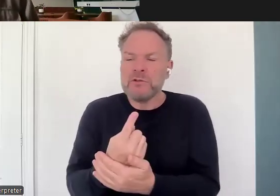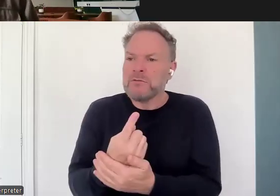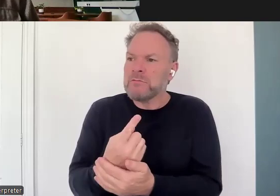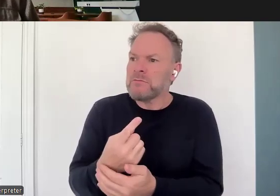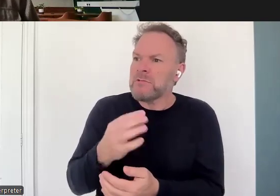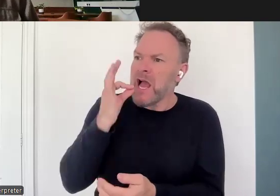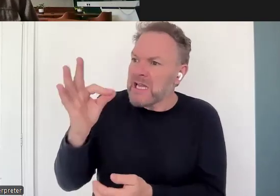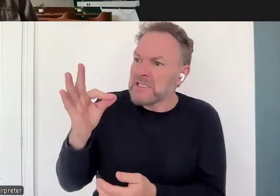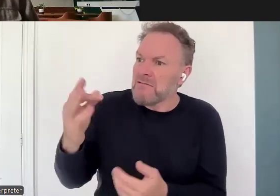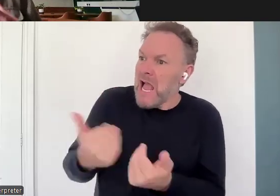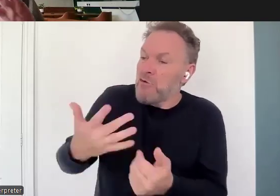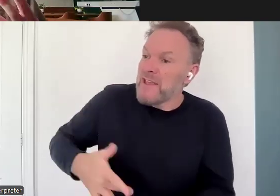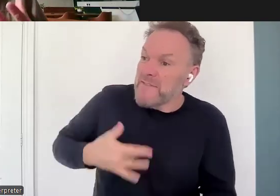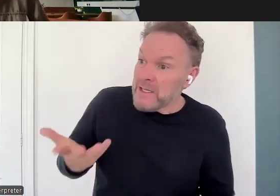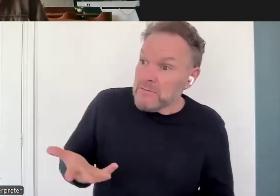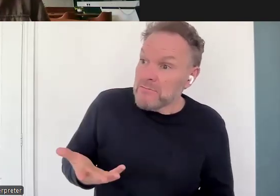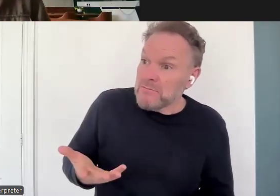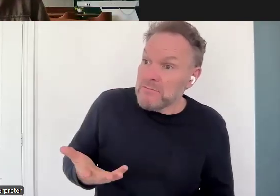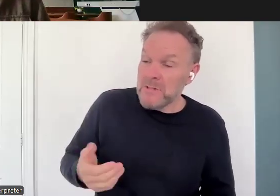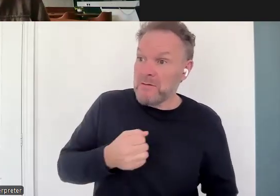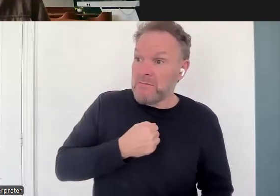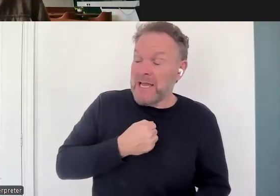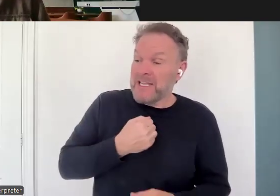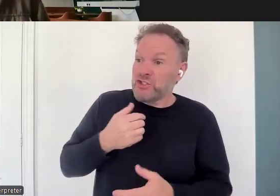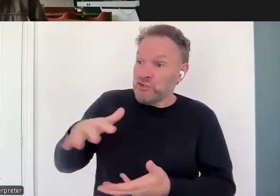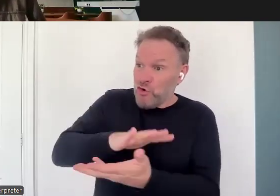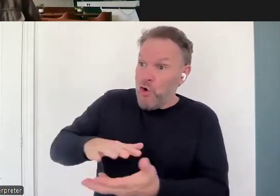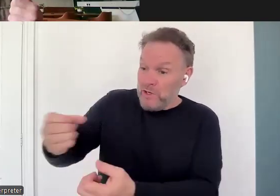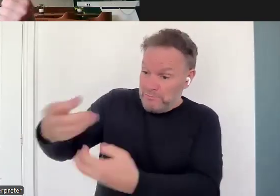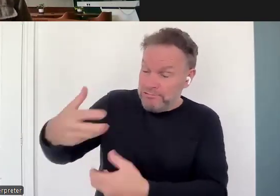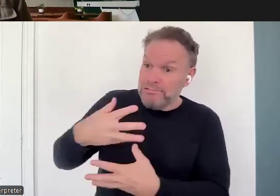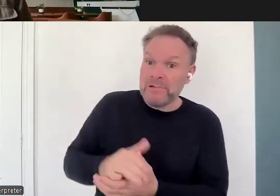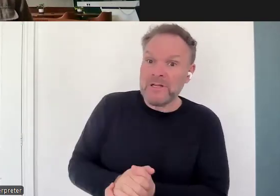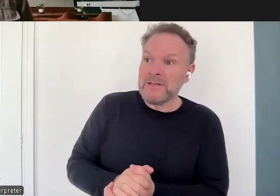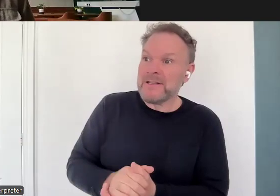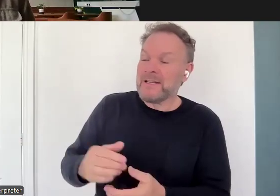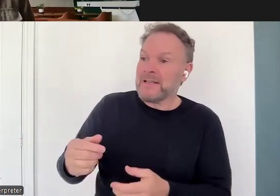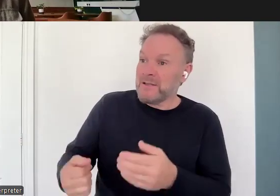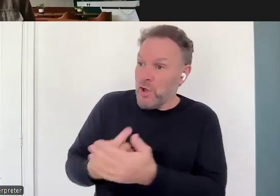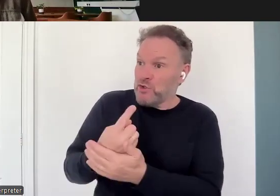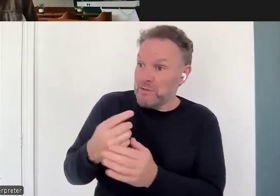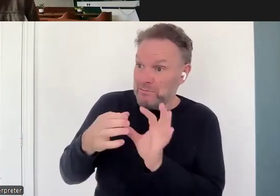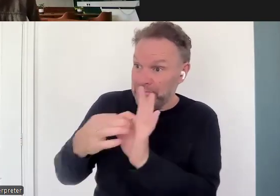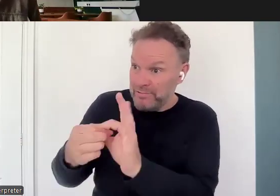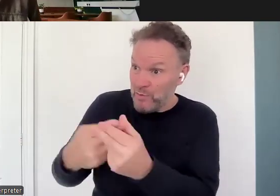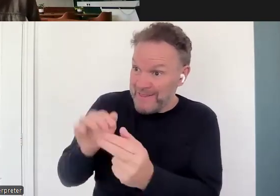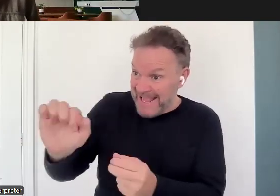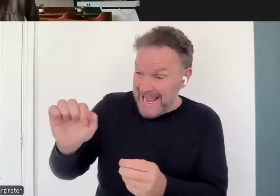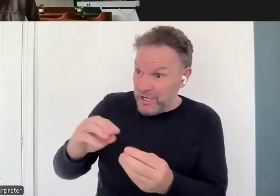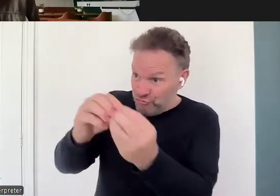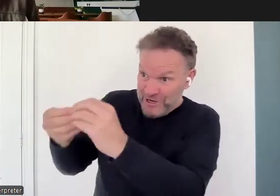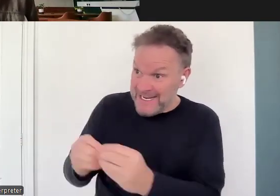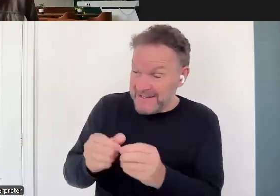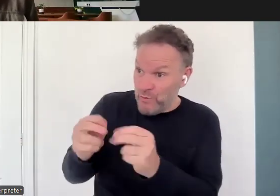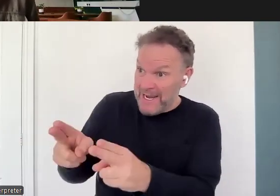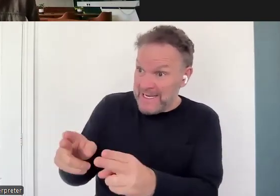feel, the opportunity to share your story, the opportunity to engage with your creativity, to write something, to